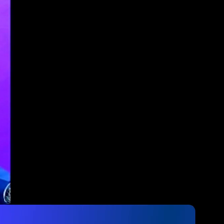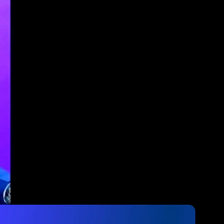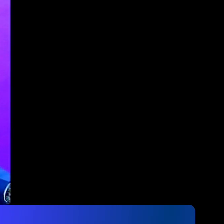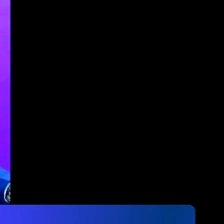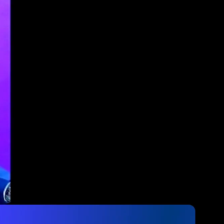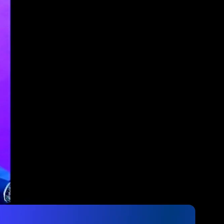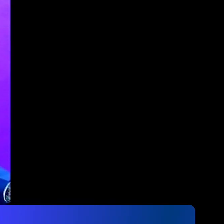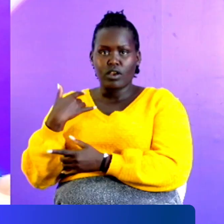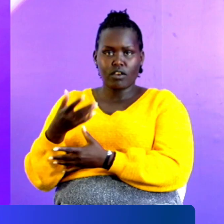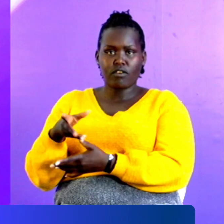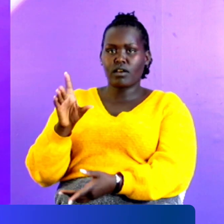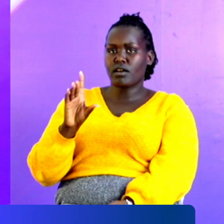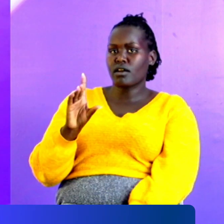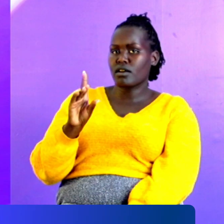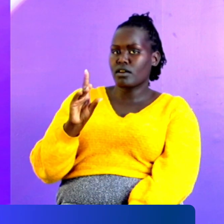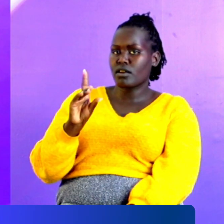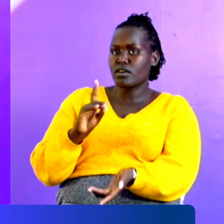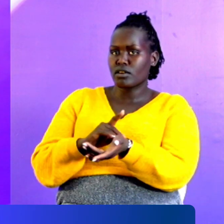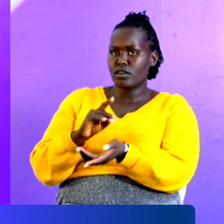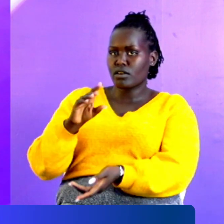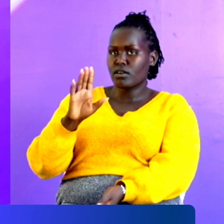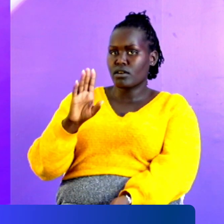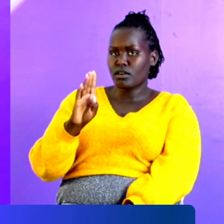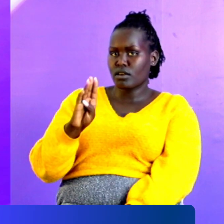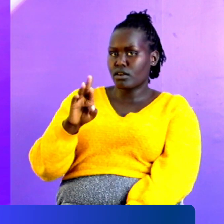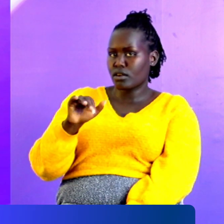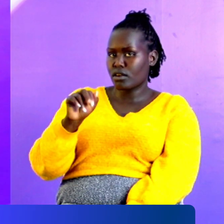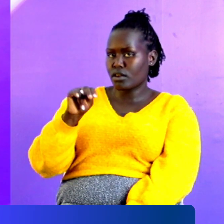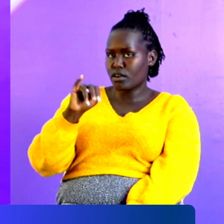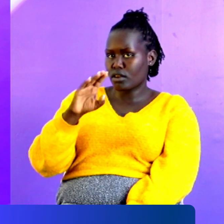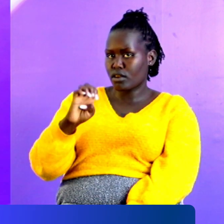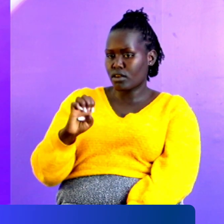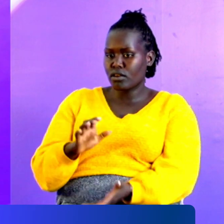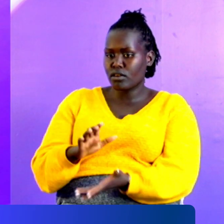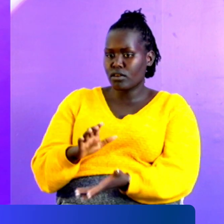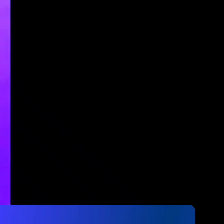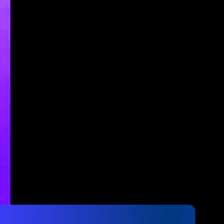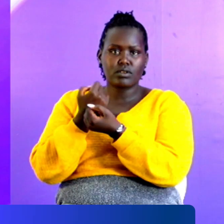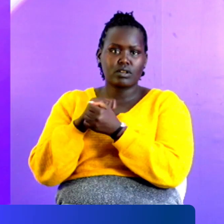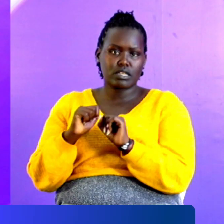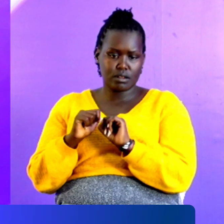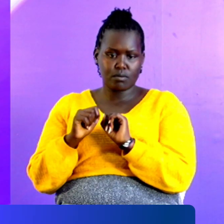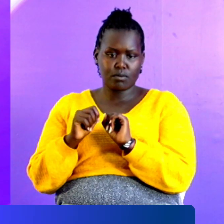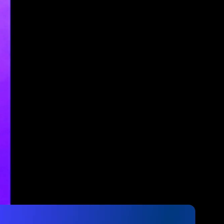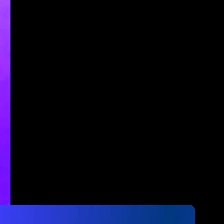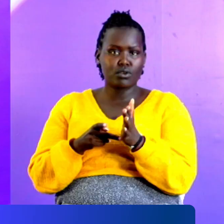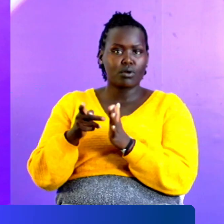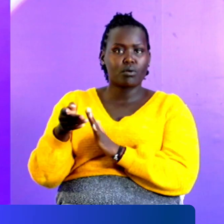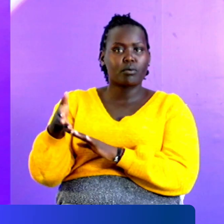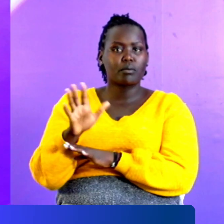Dr. Branis Munyasa. Yes. Asked for her 10,000. He was not able to refund. To date, we are still waiting for him to confirm that he has